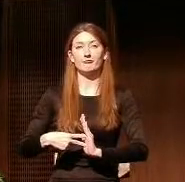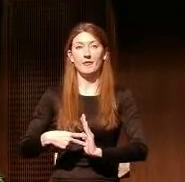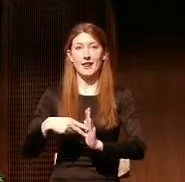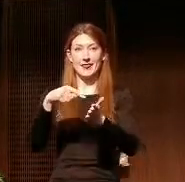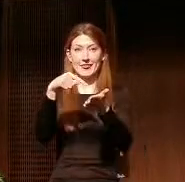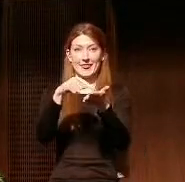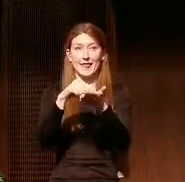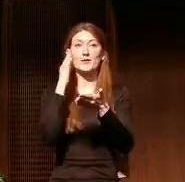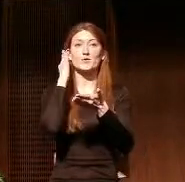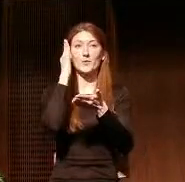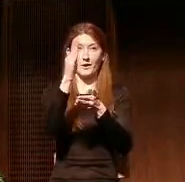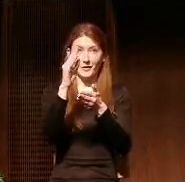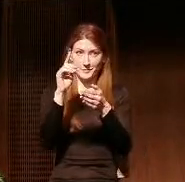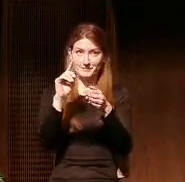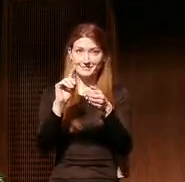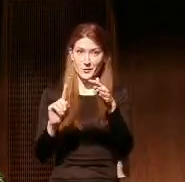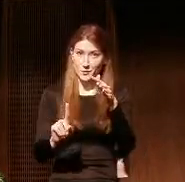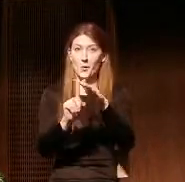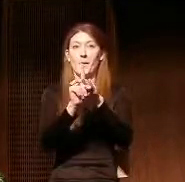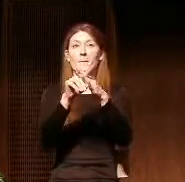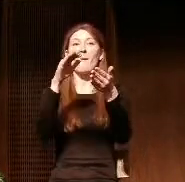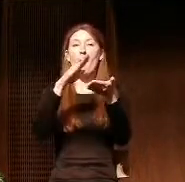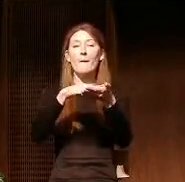is going to show up on your test.